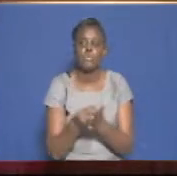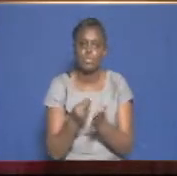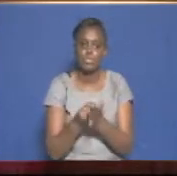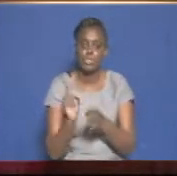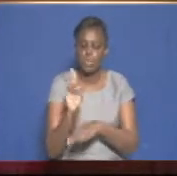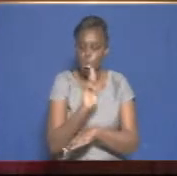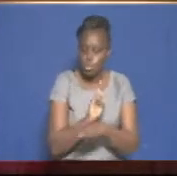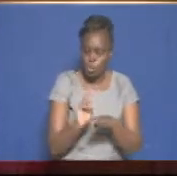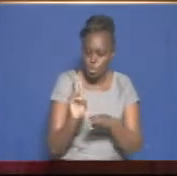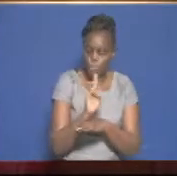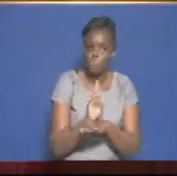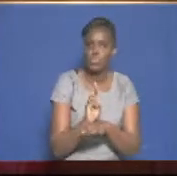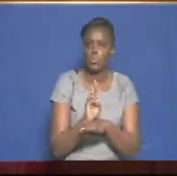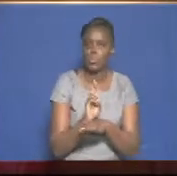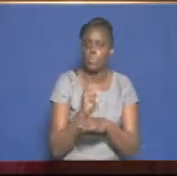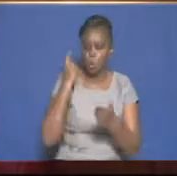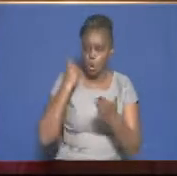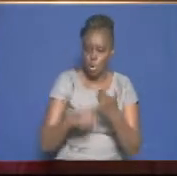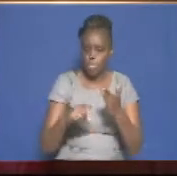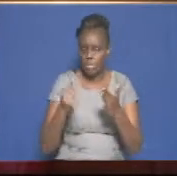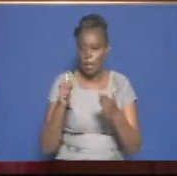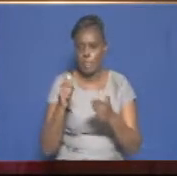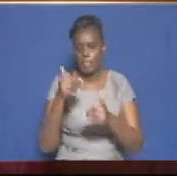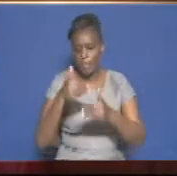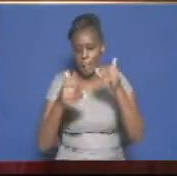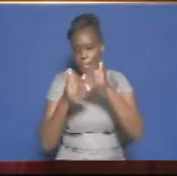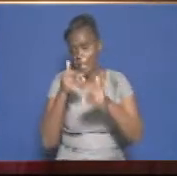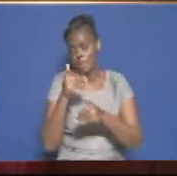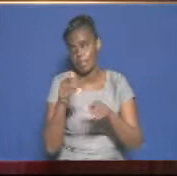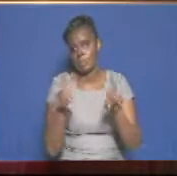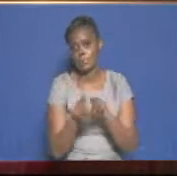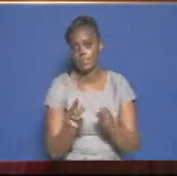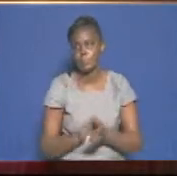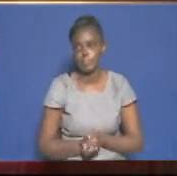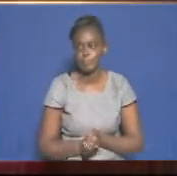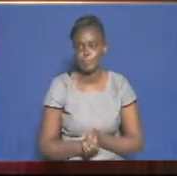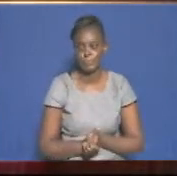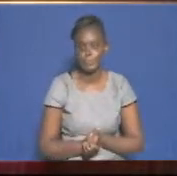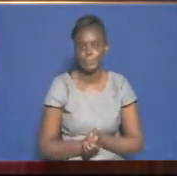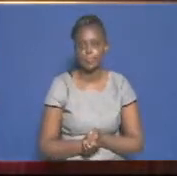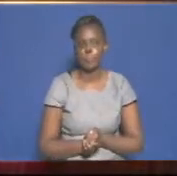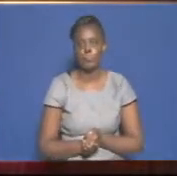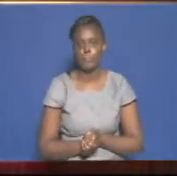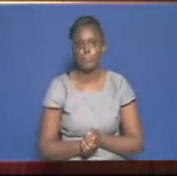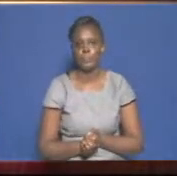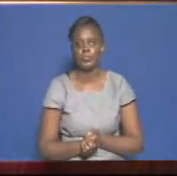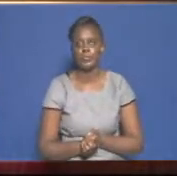been spent. That is a cost of another building, Mr. Speaker. Mr. Speaker,